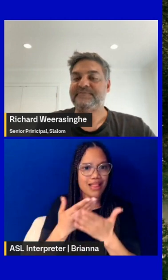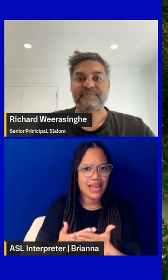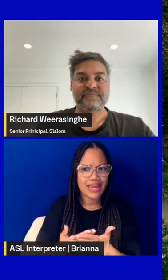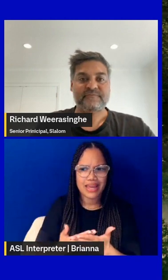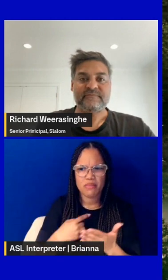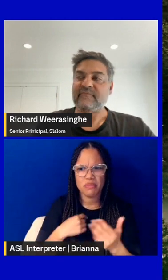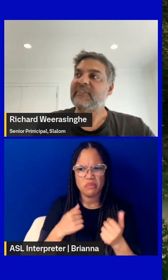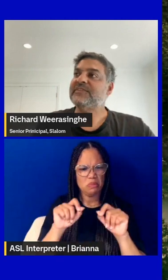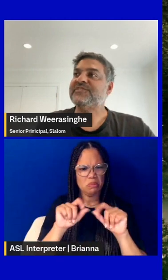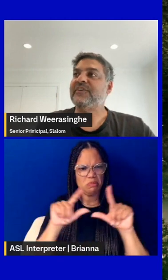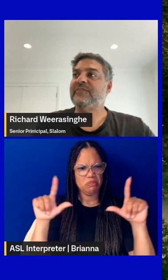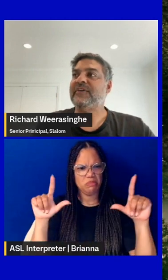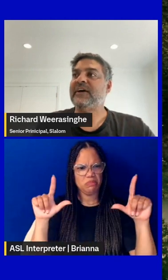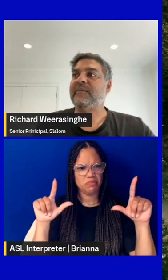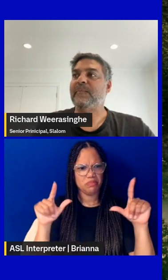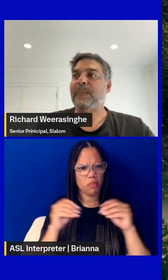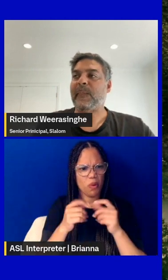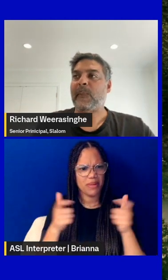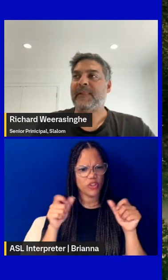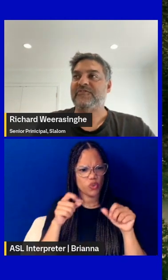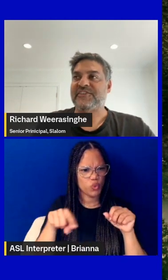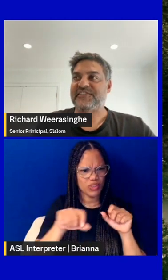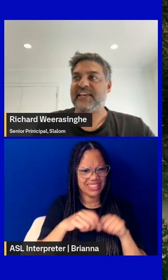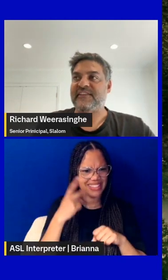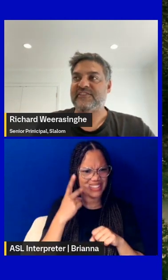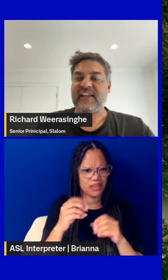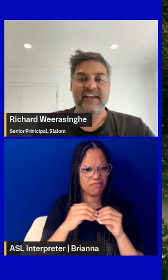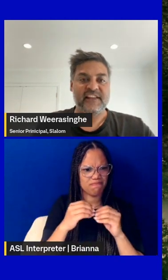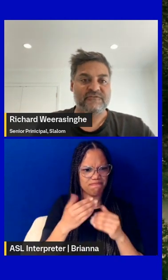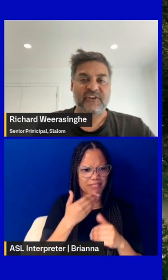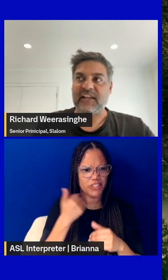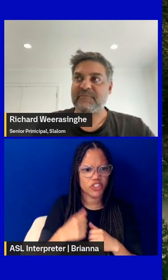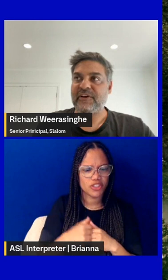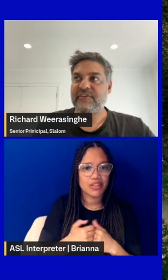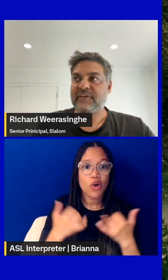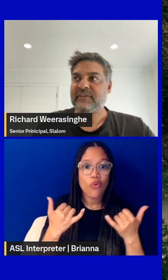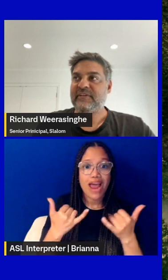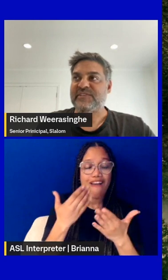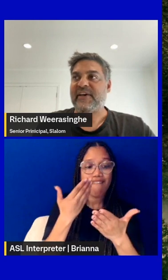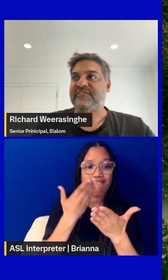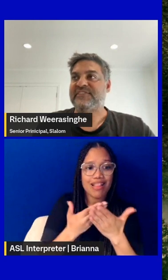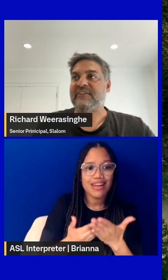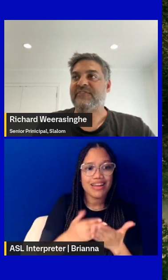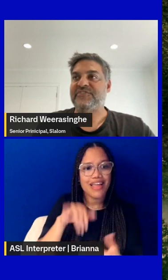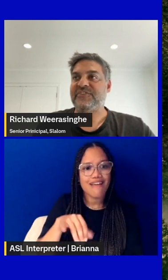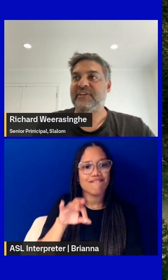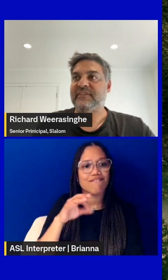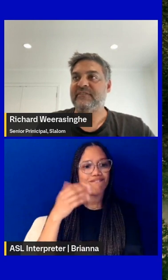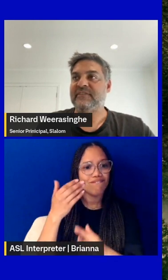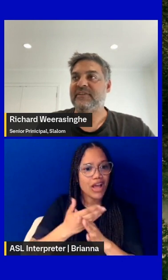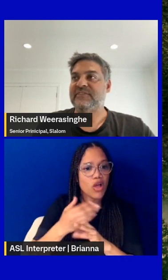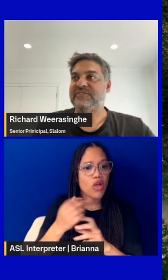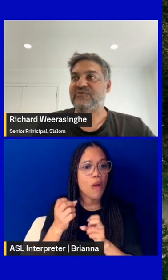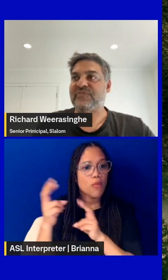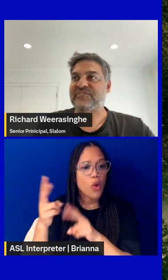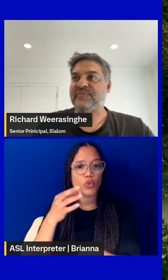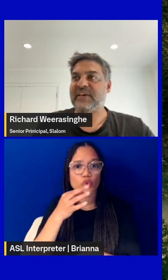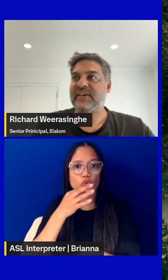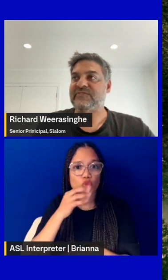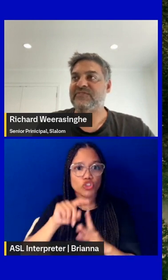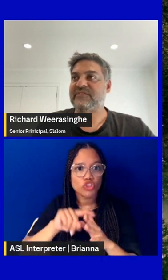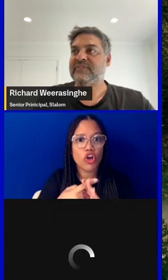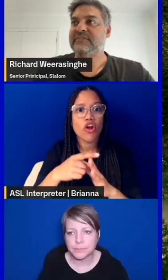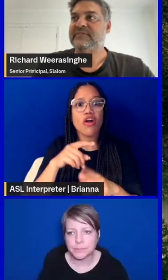bigger. So you can see here that it's validating the file upload. It's about to start fine tuning. Just refresh